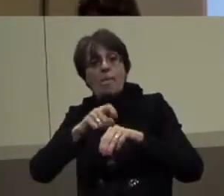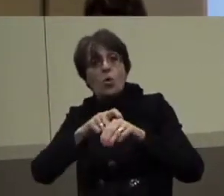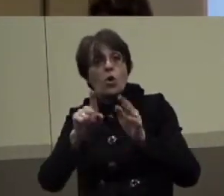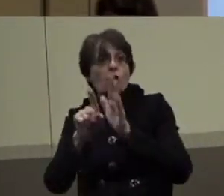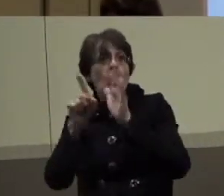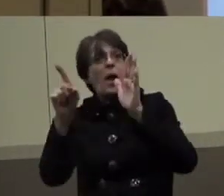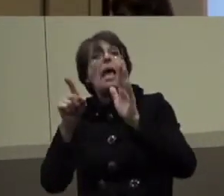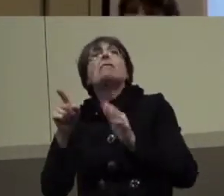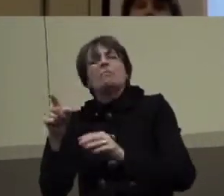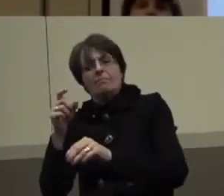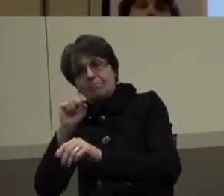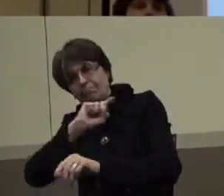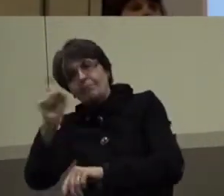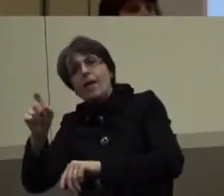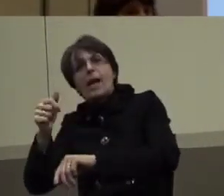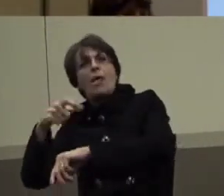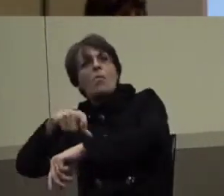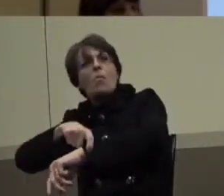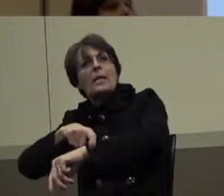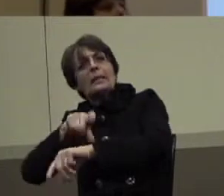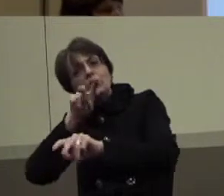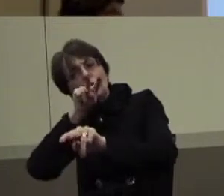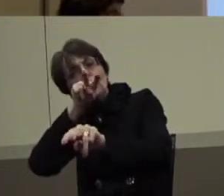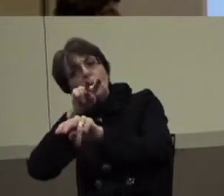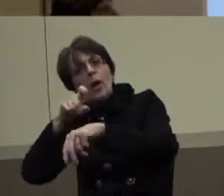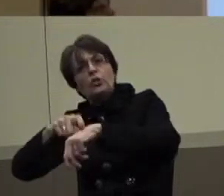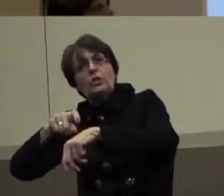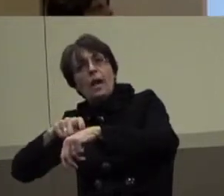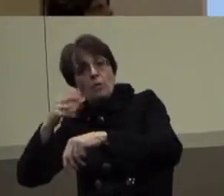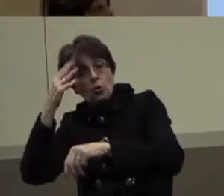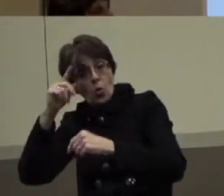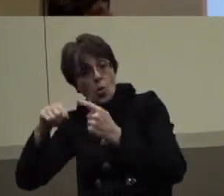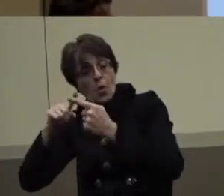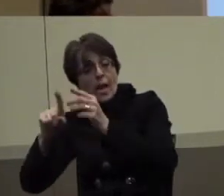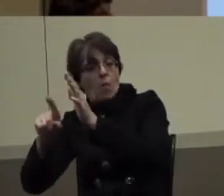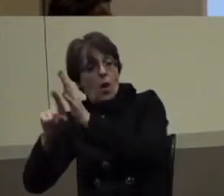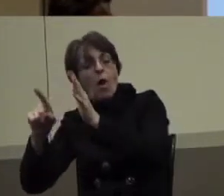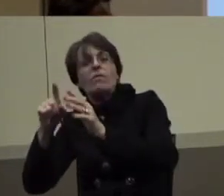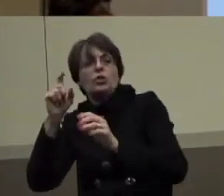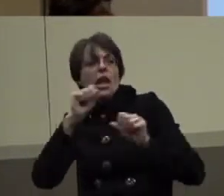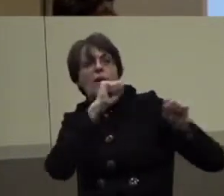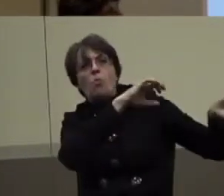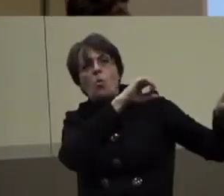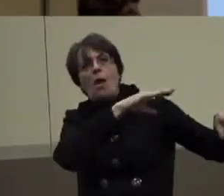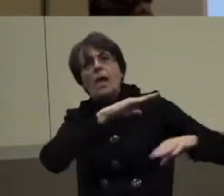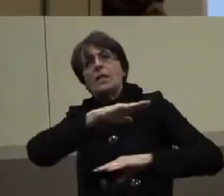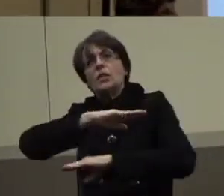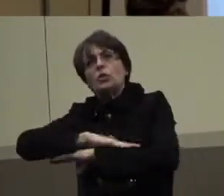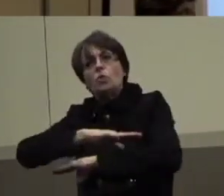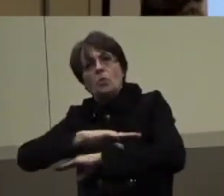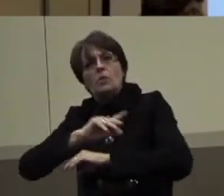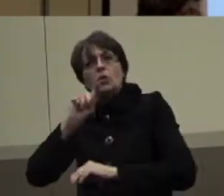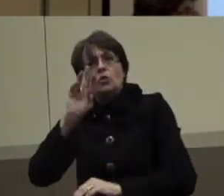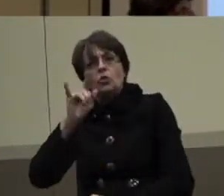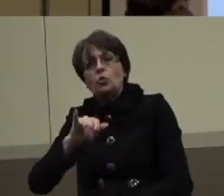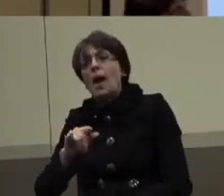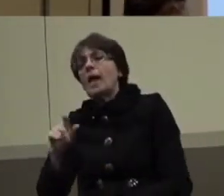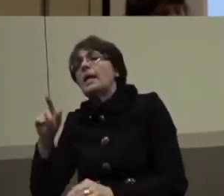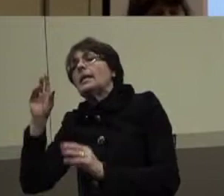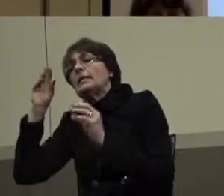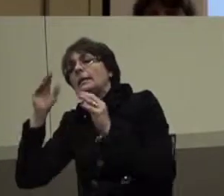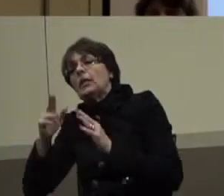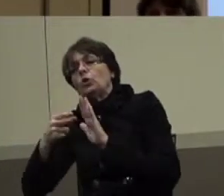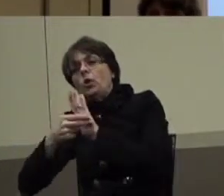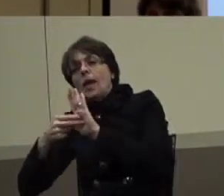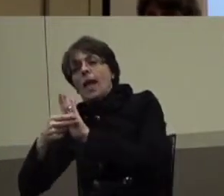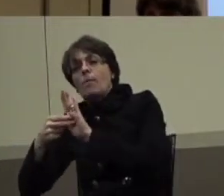another bracelet. So she watched the timer. She knew that when the timer went off, she had to put the tray away. Teacher labels all the